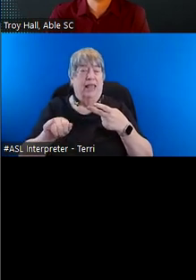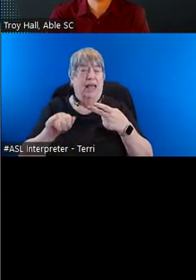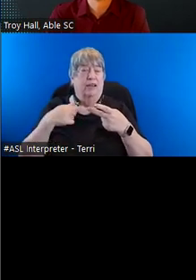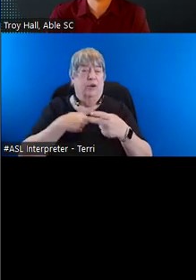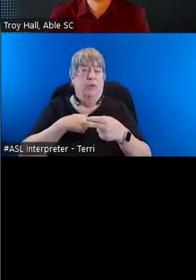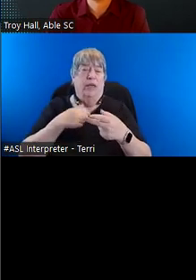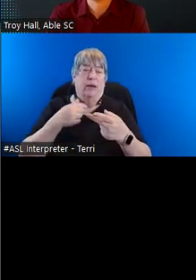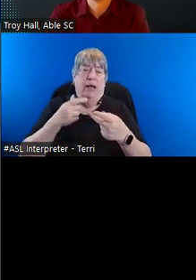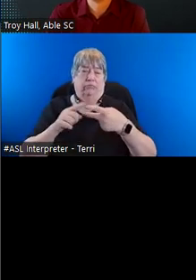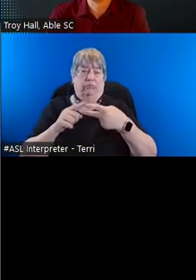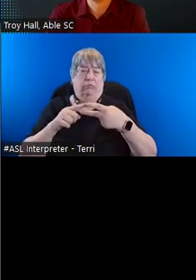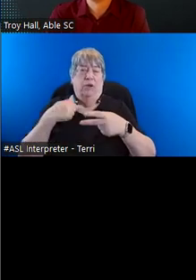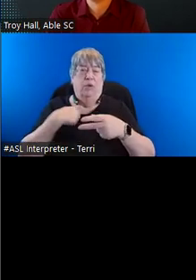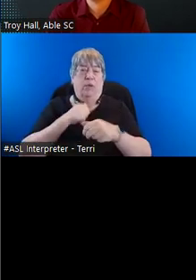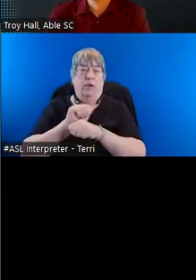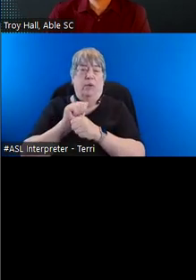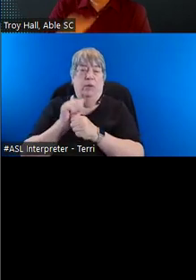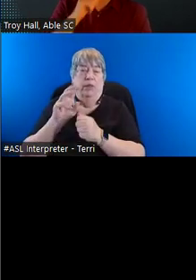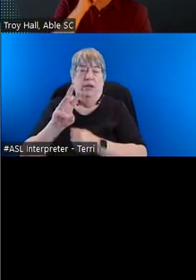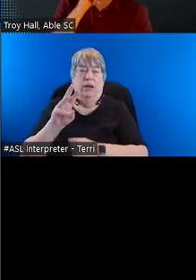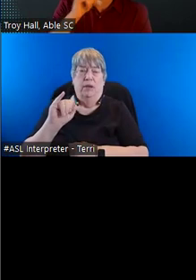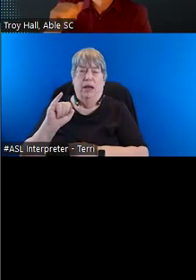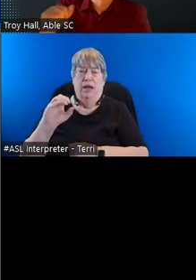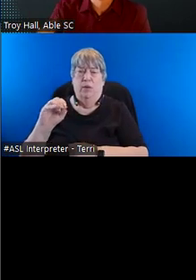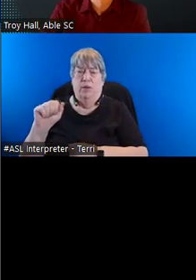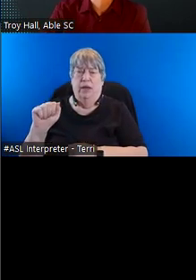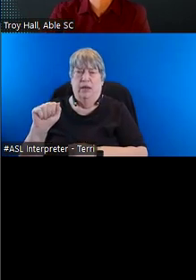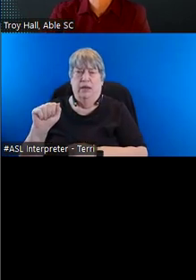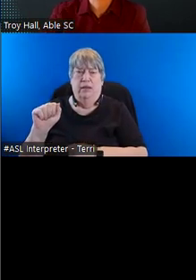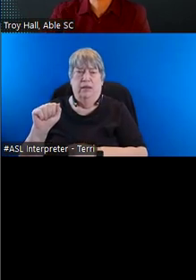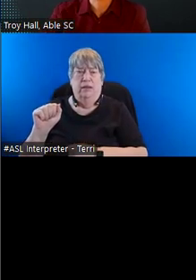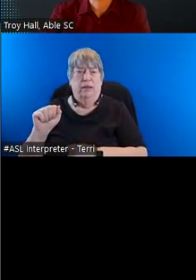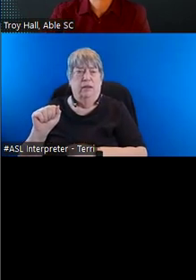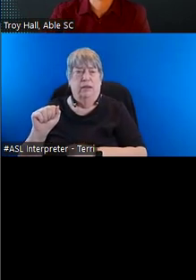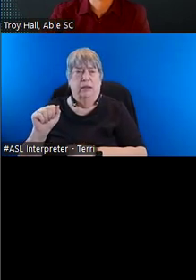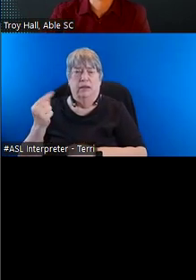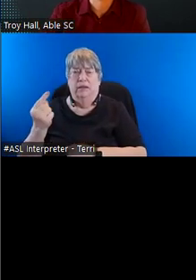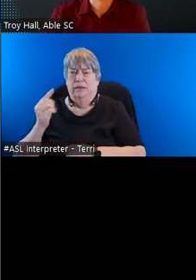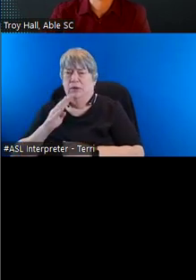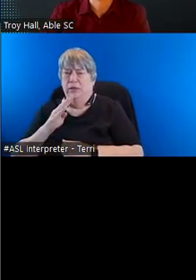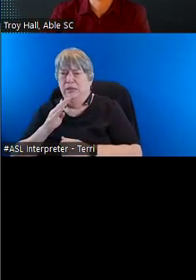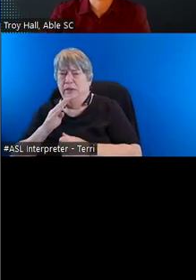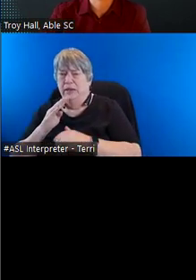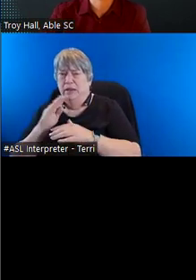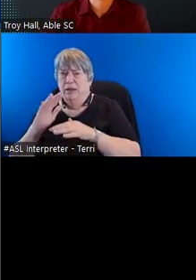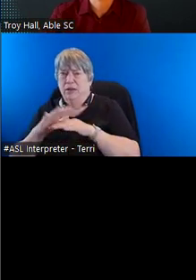enacted way back in 2014. Fixated on God. He's about to bless